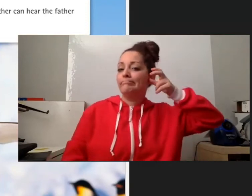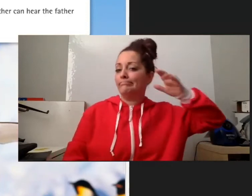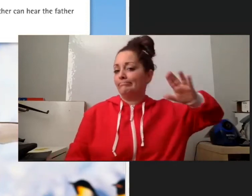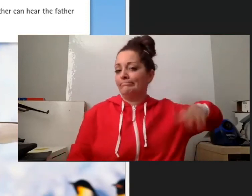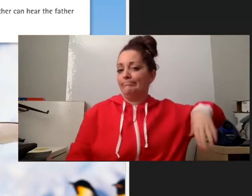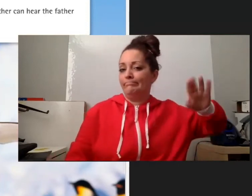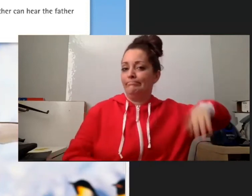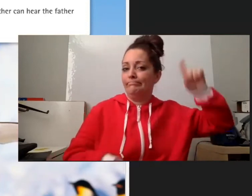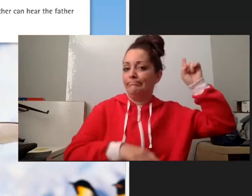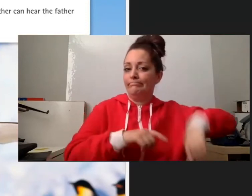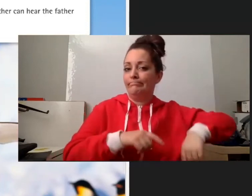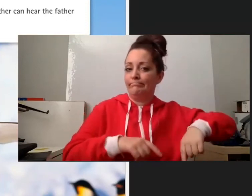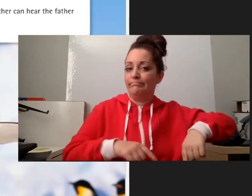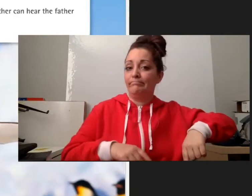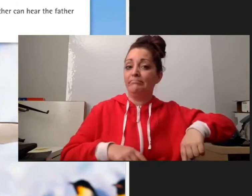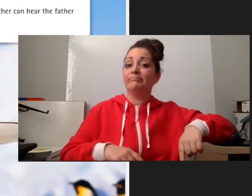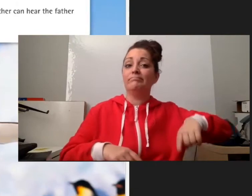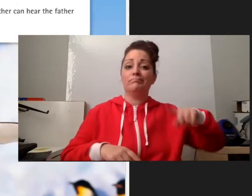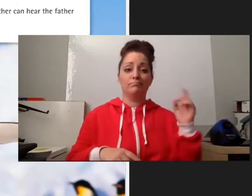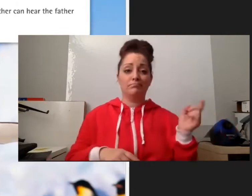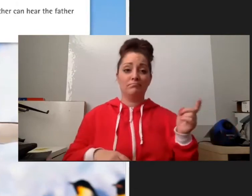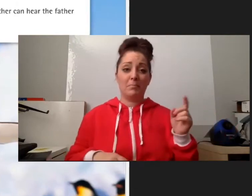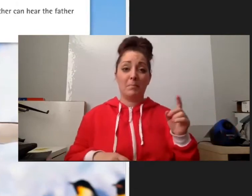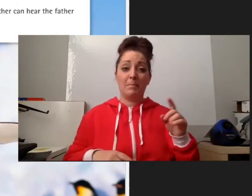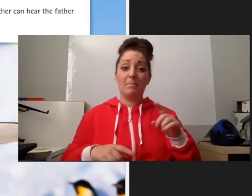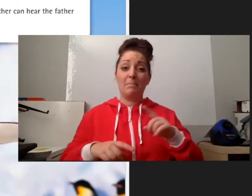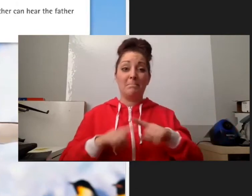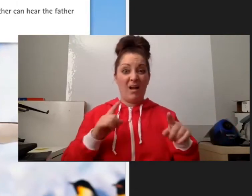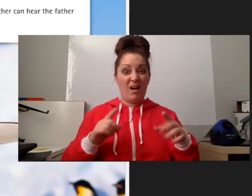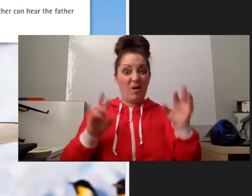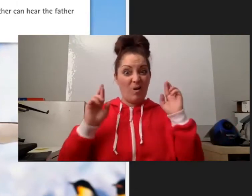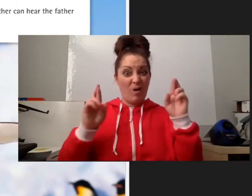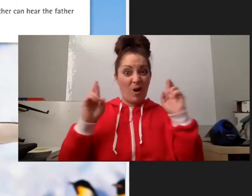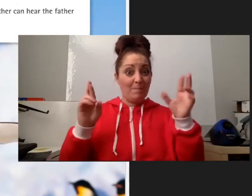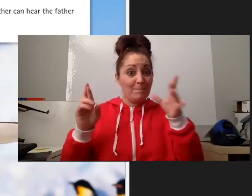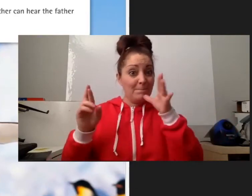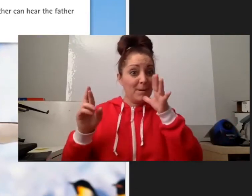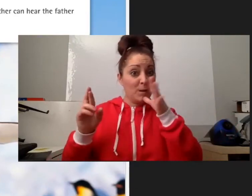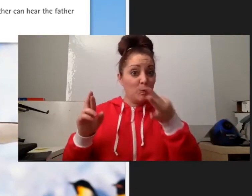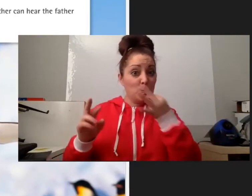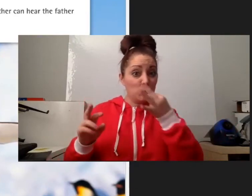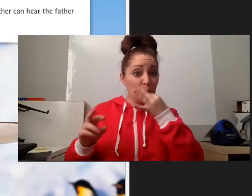she can't hear him yet. She's still too far away.